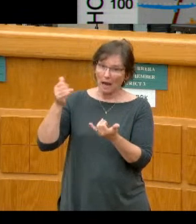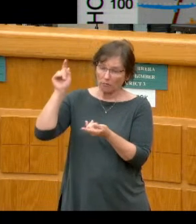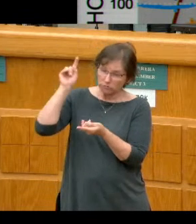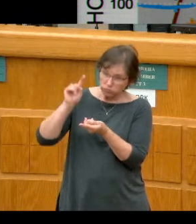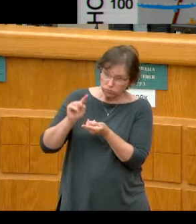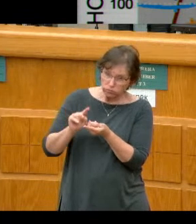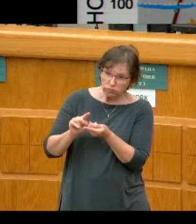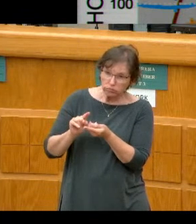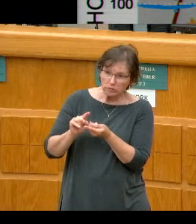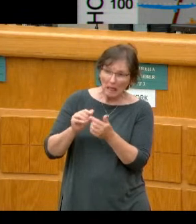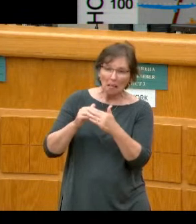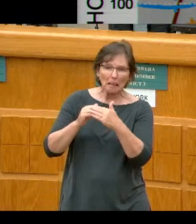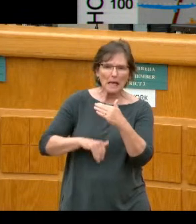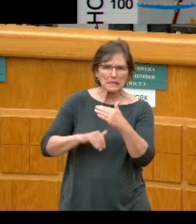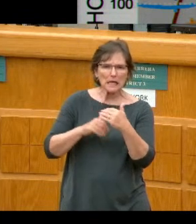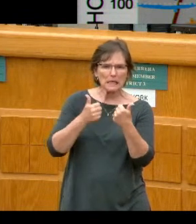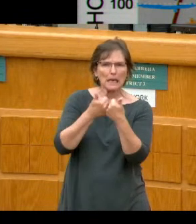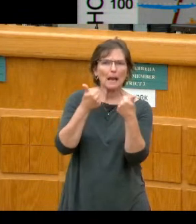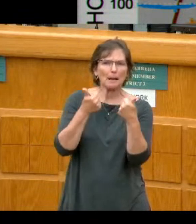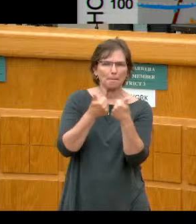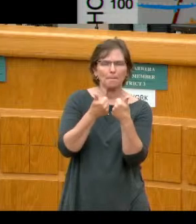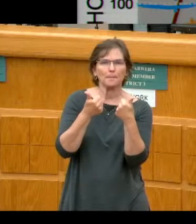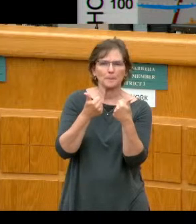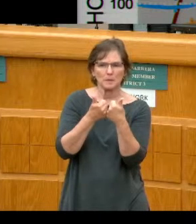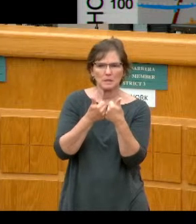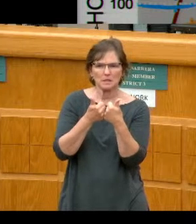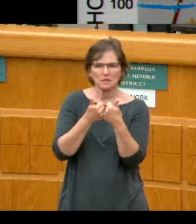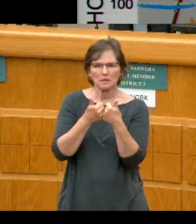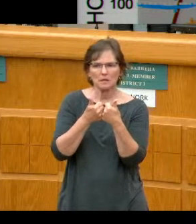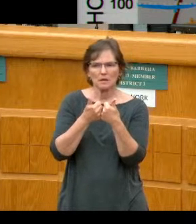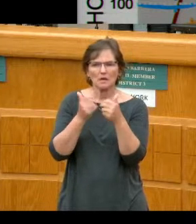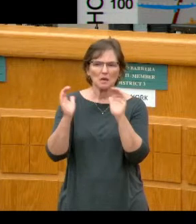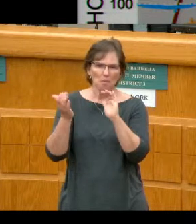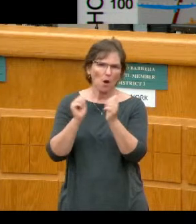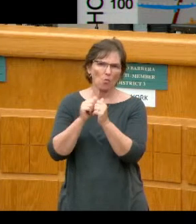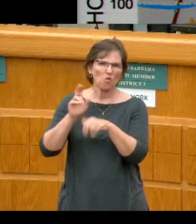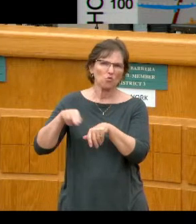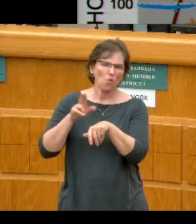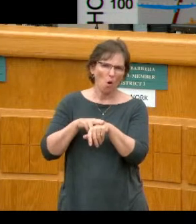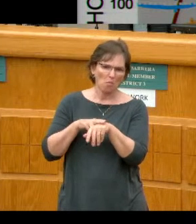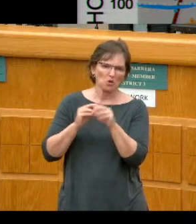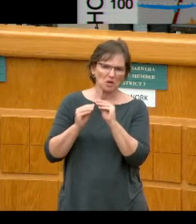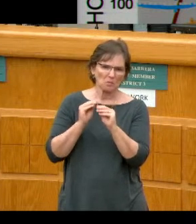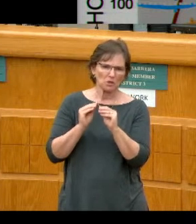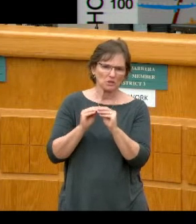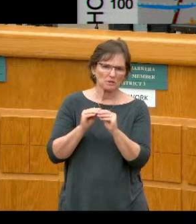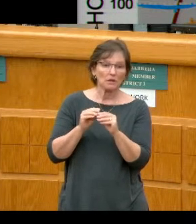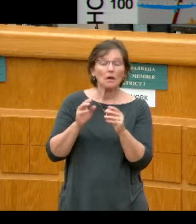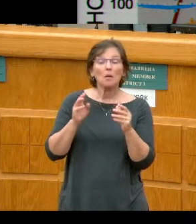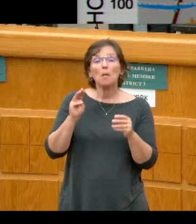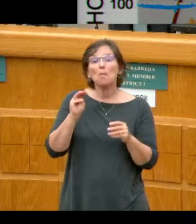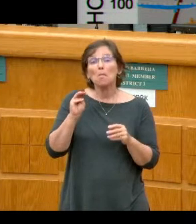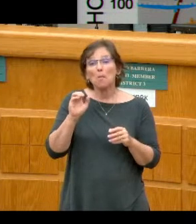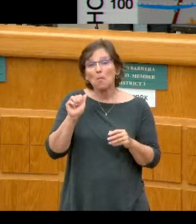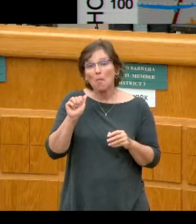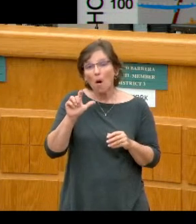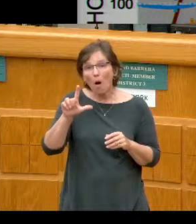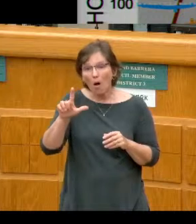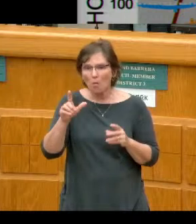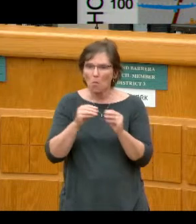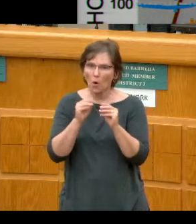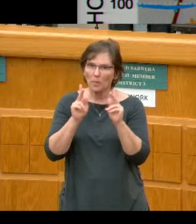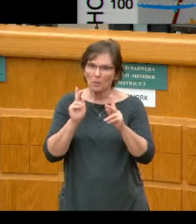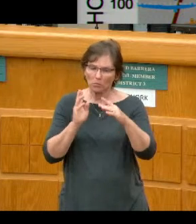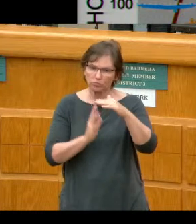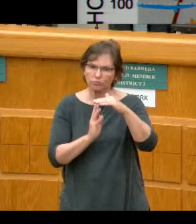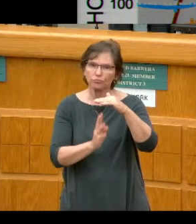non-essential. That we're actually seeing a very, very slight downturn in foot traffic to restaurants and bars. But